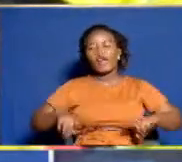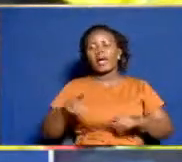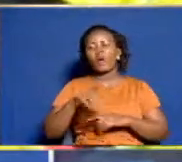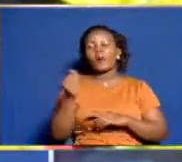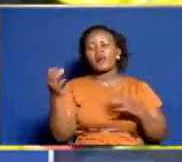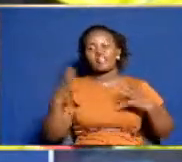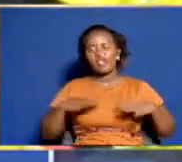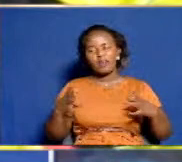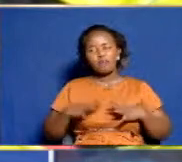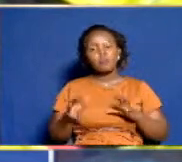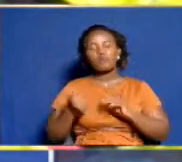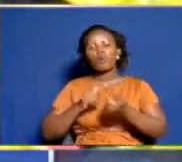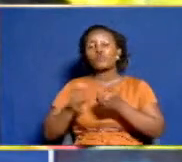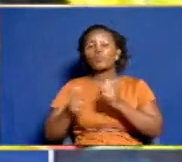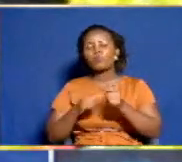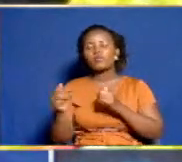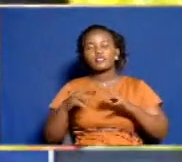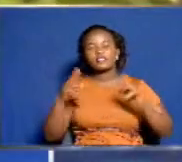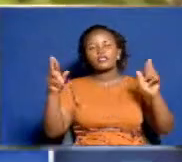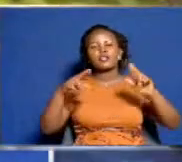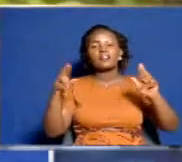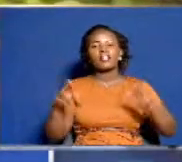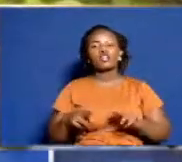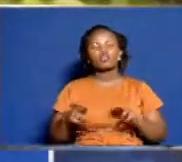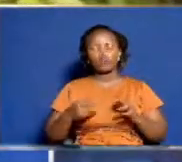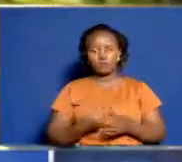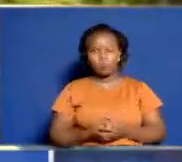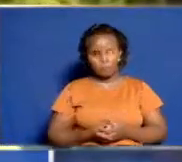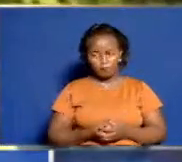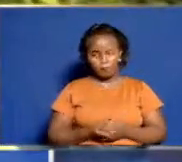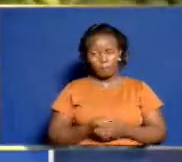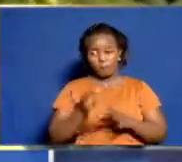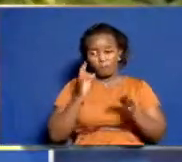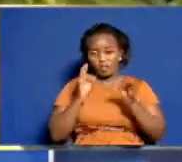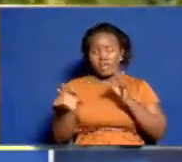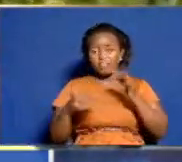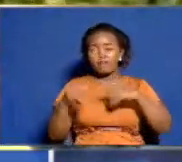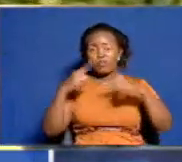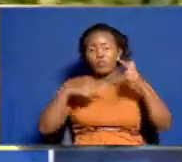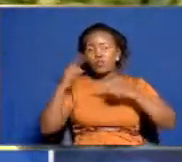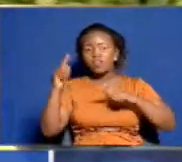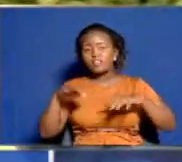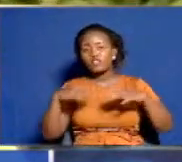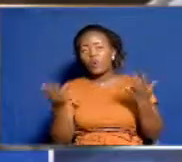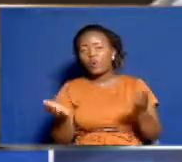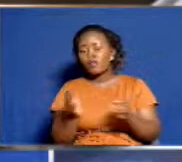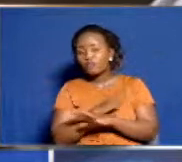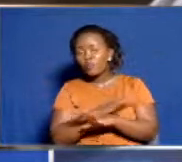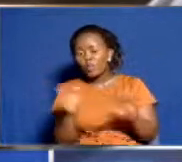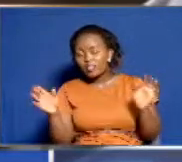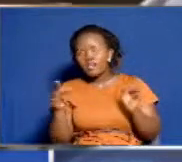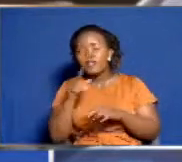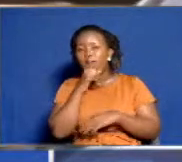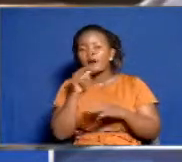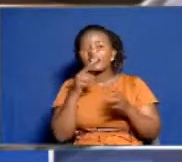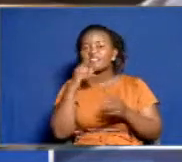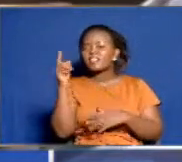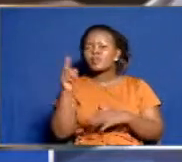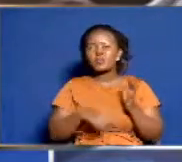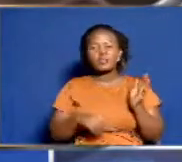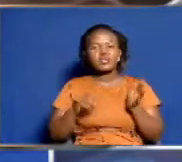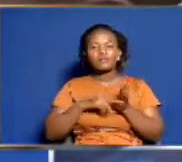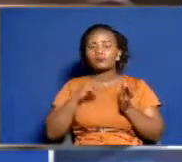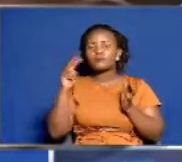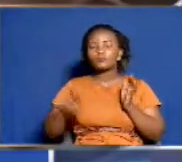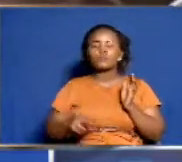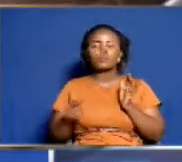to compete in international competitions. Whether he wins a medal or not, Nyang says he will quit and venture into